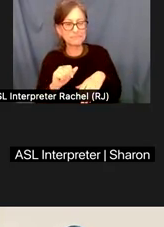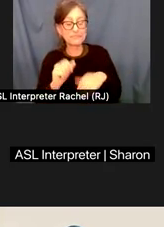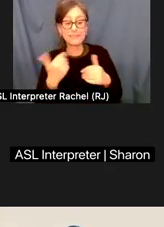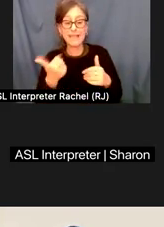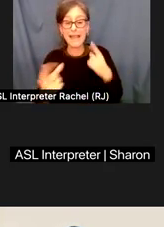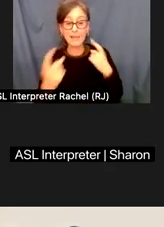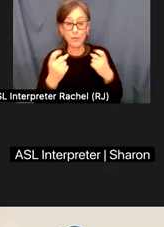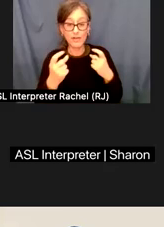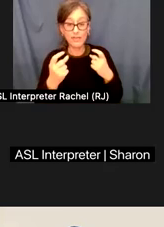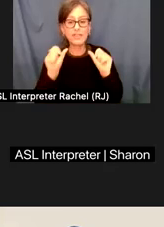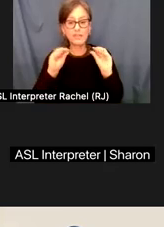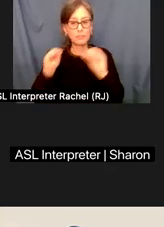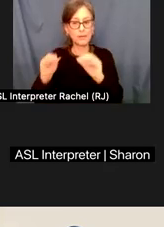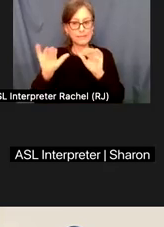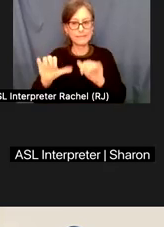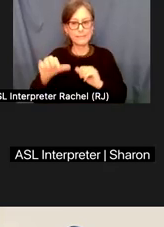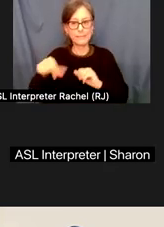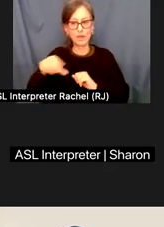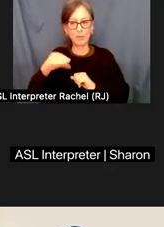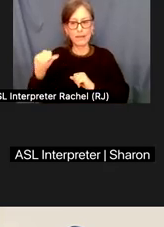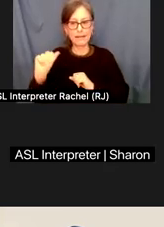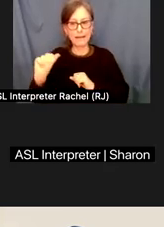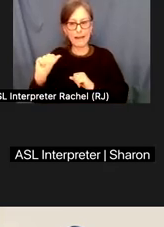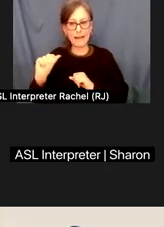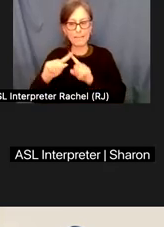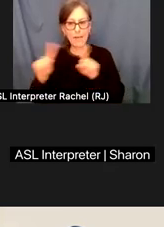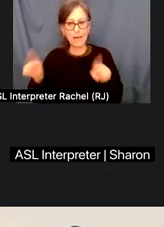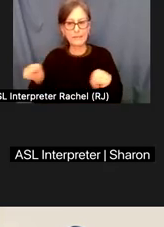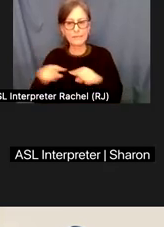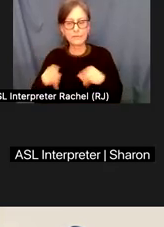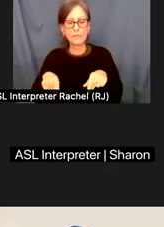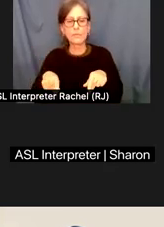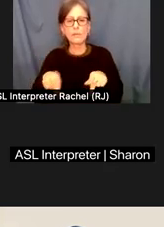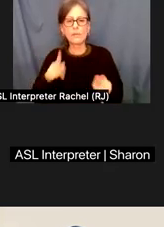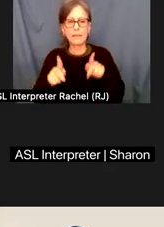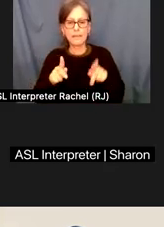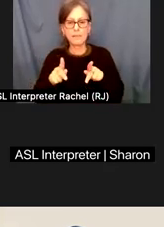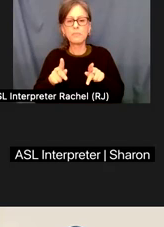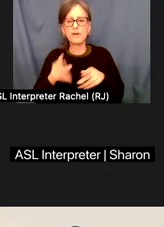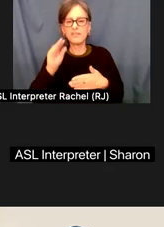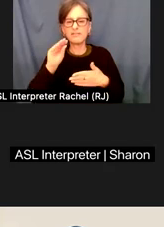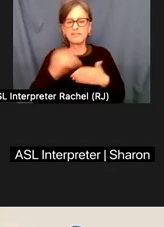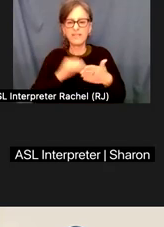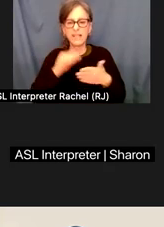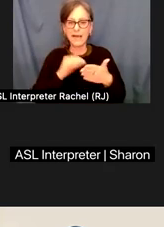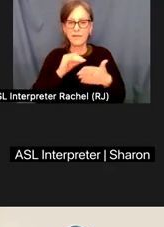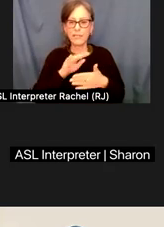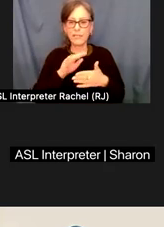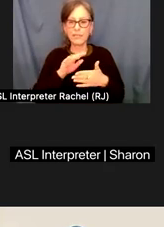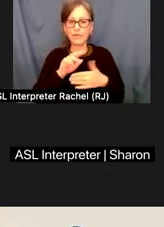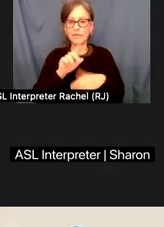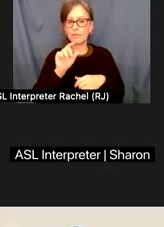the Q&A. And we're just going to let a few more people complete the poll, and we'll move on to step